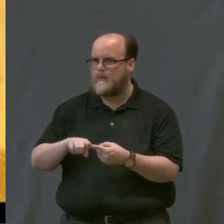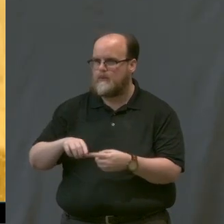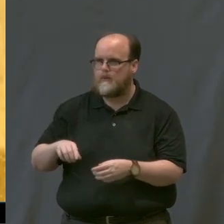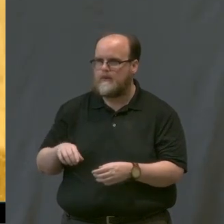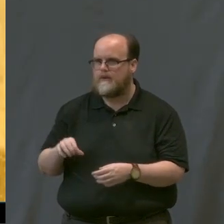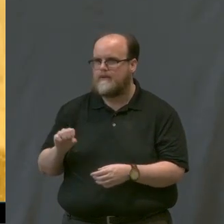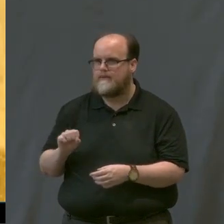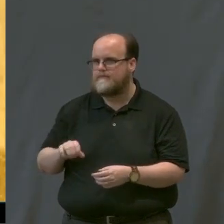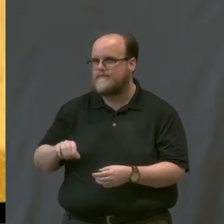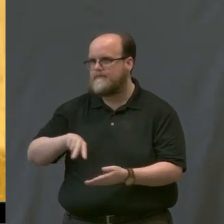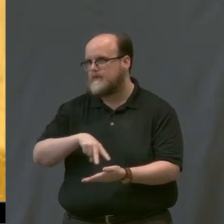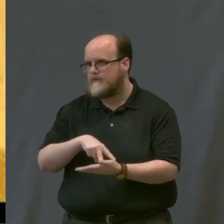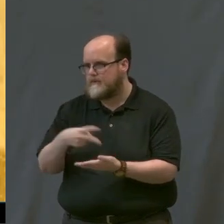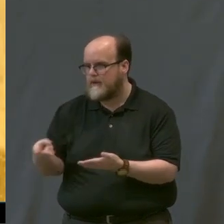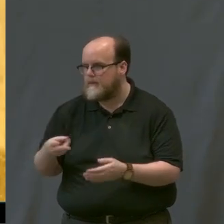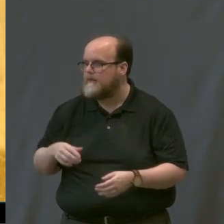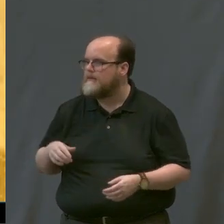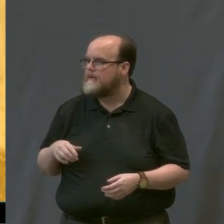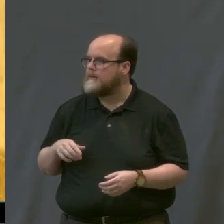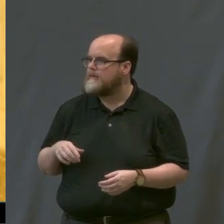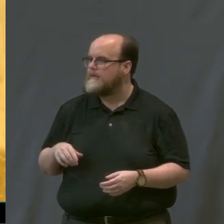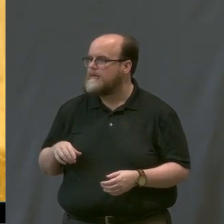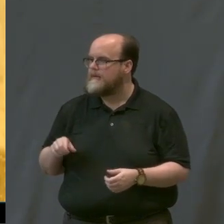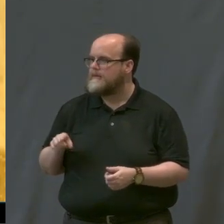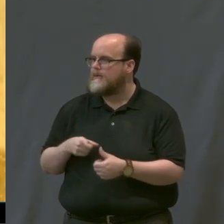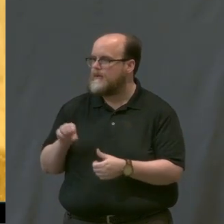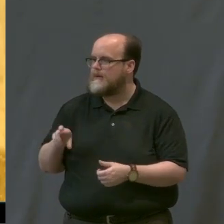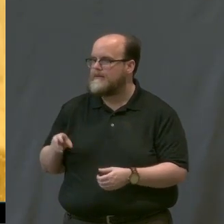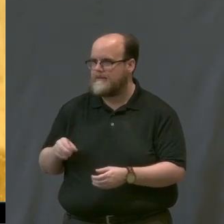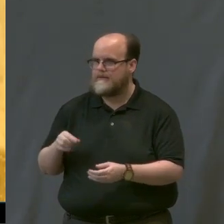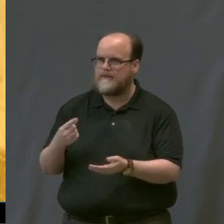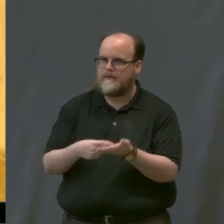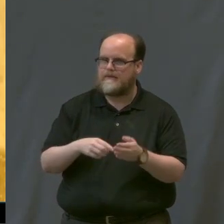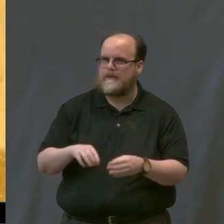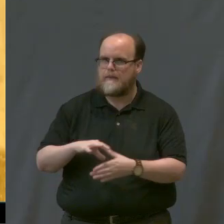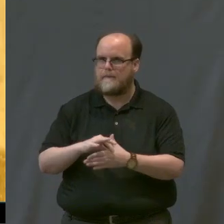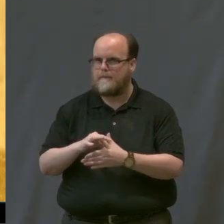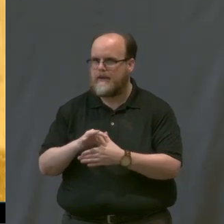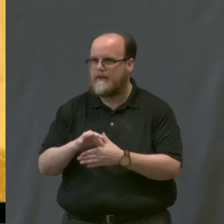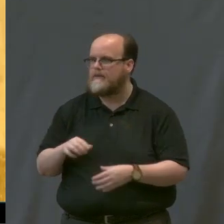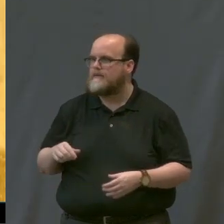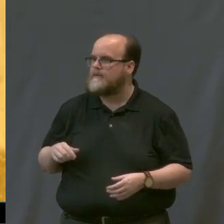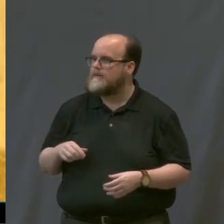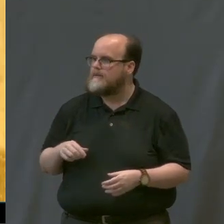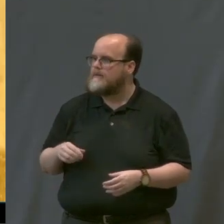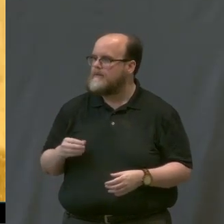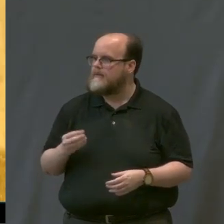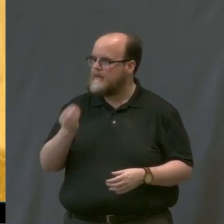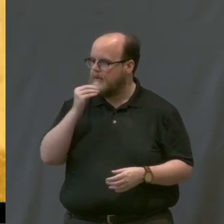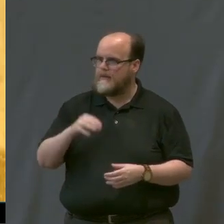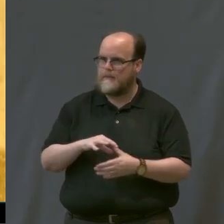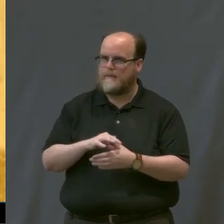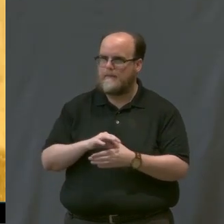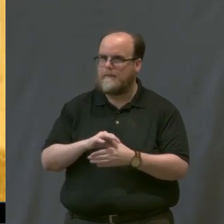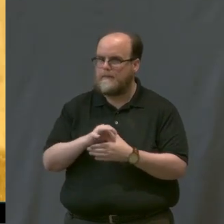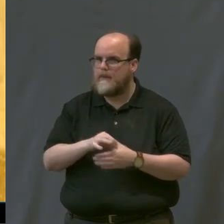read about that in Romans and also in Corinthians when it talks about the meats. They could partaking of the meat that was offered